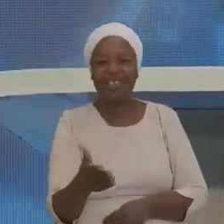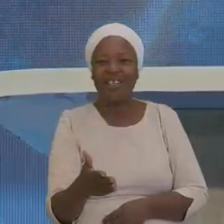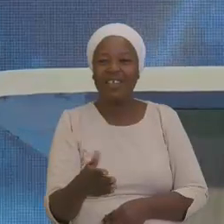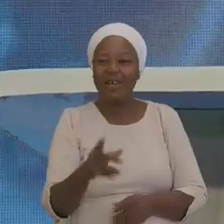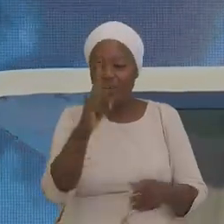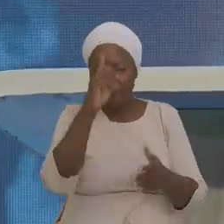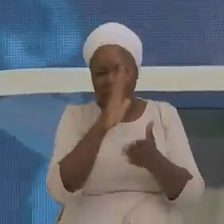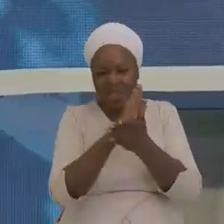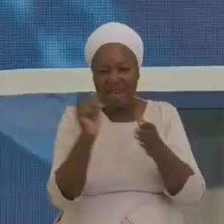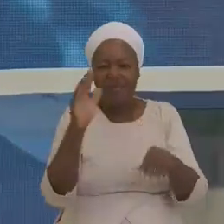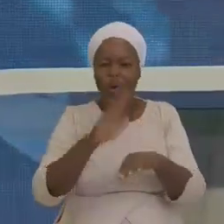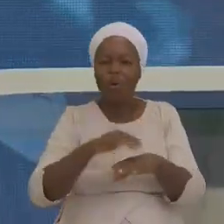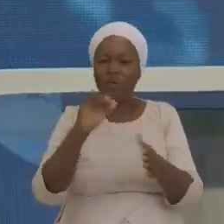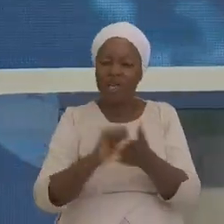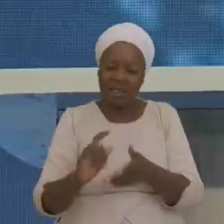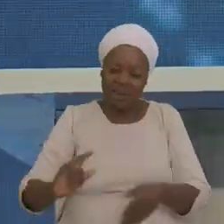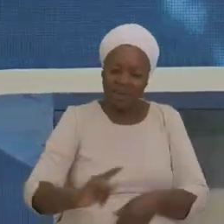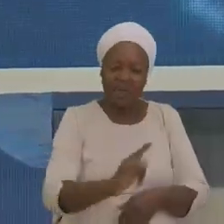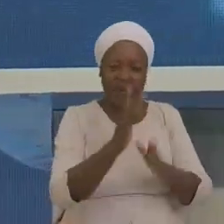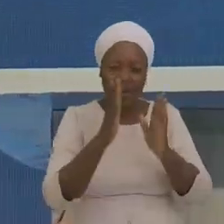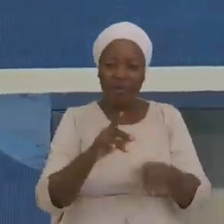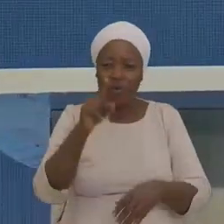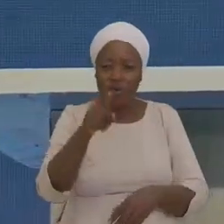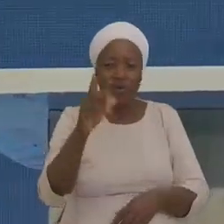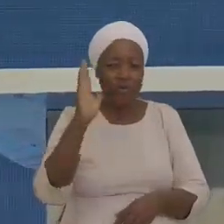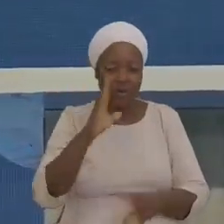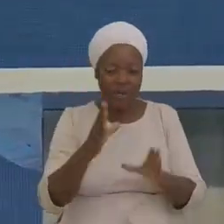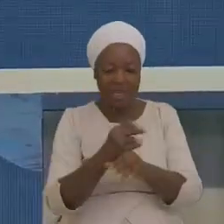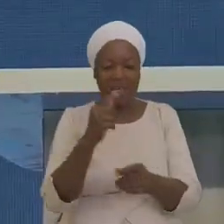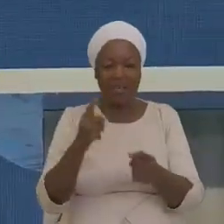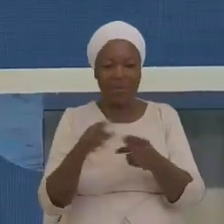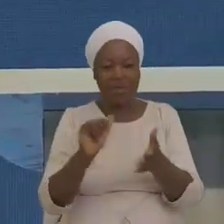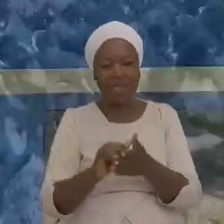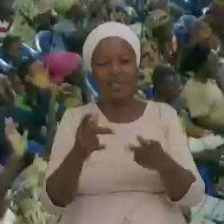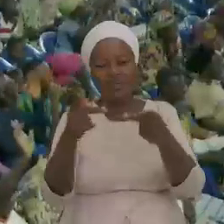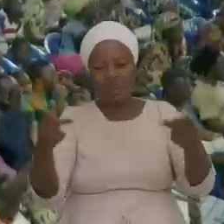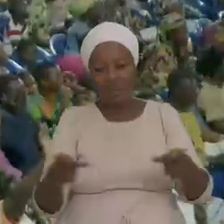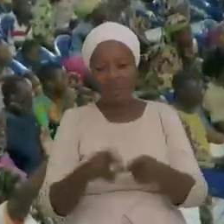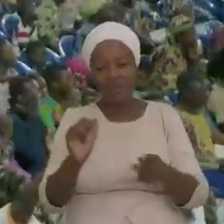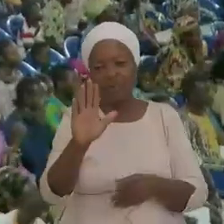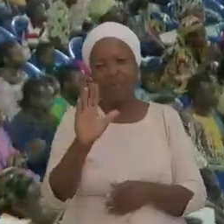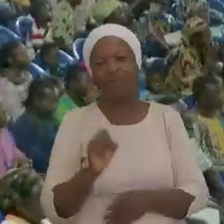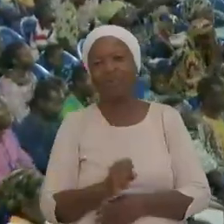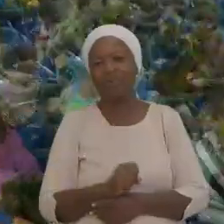Believe on that pilot, you will get to that destination.